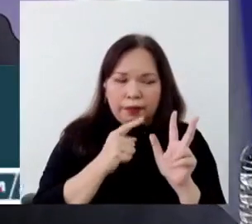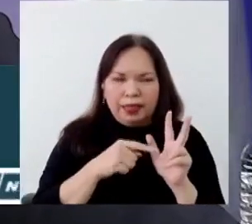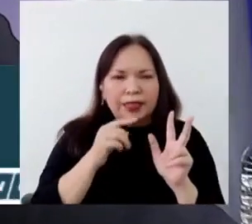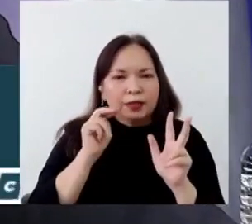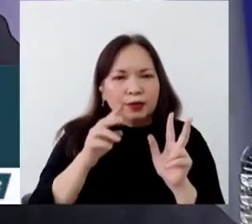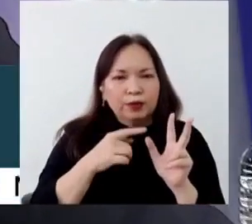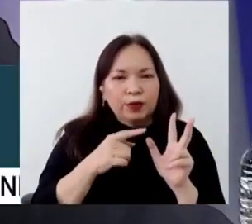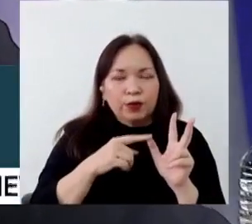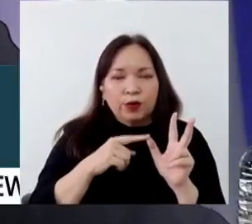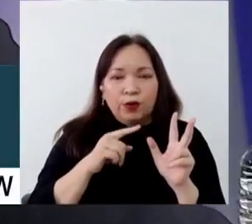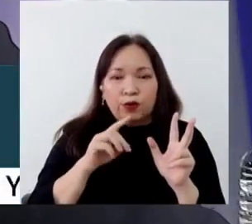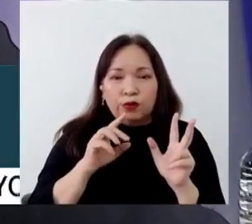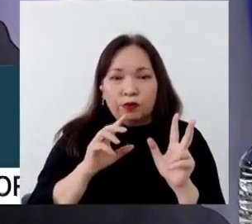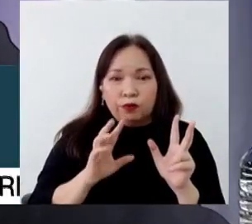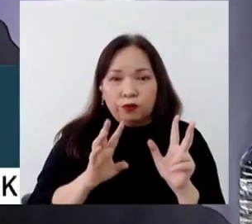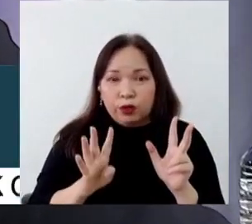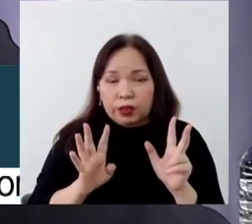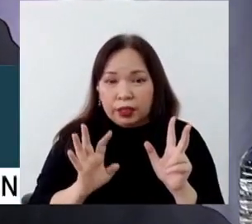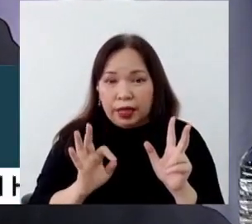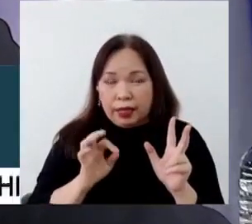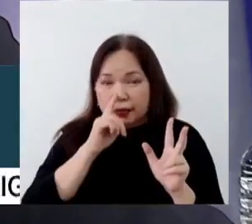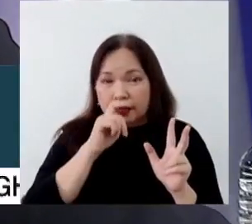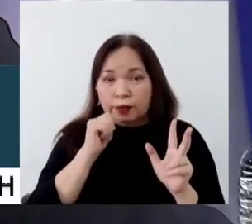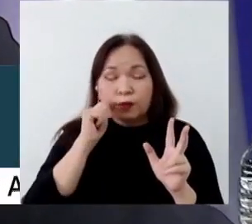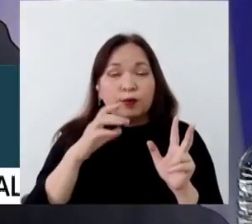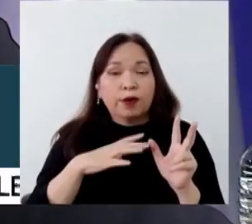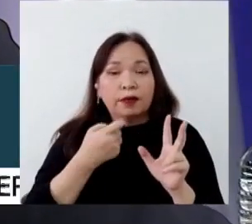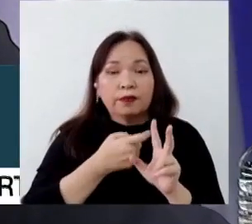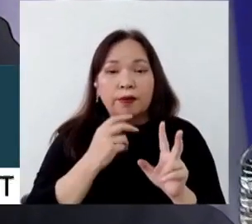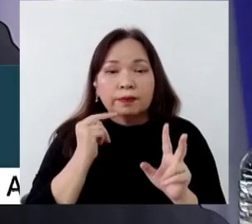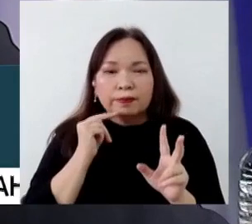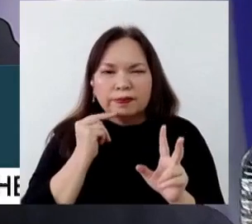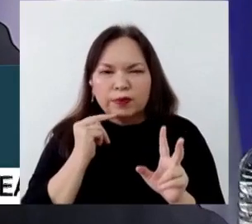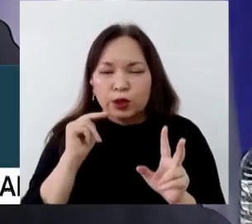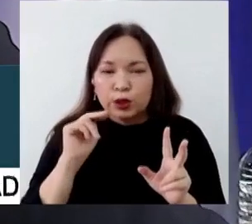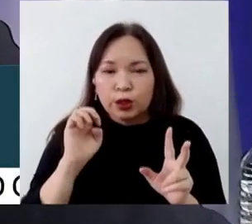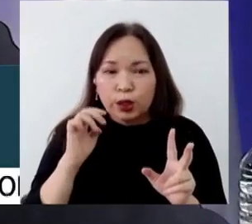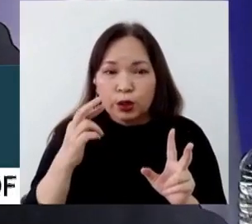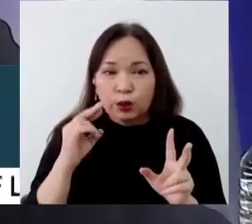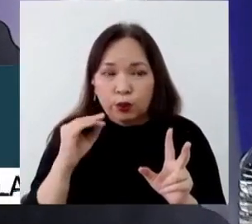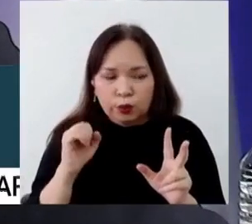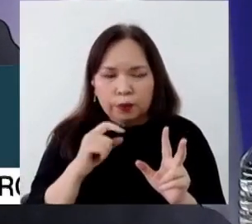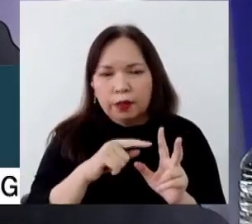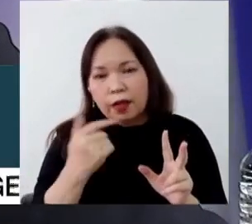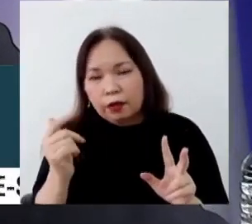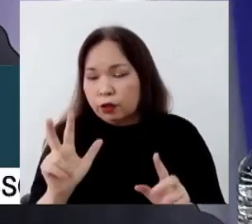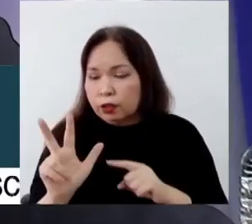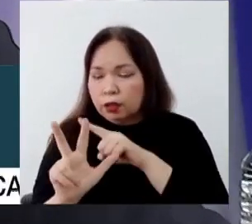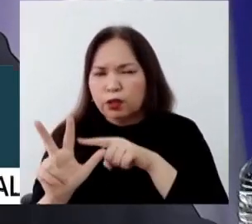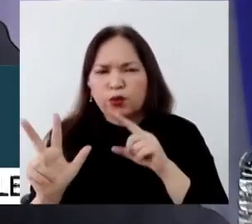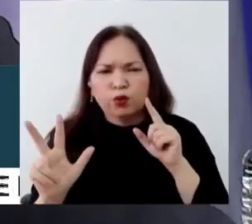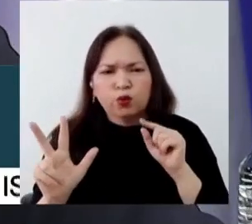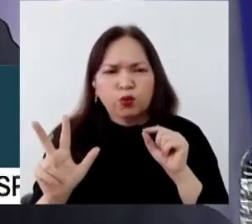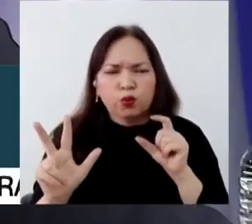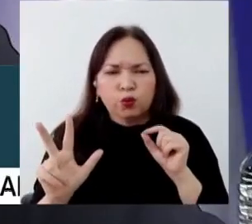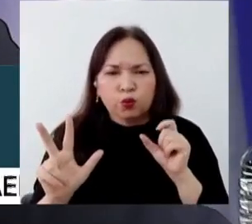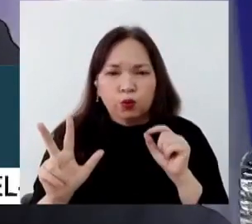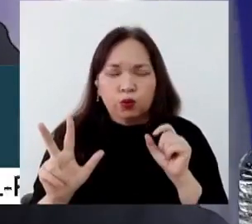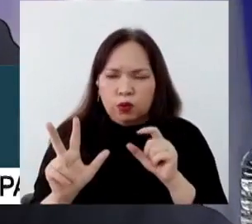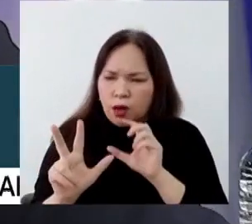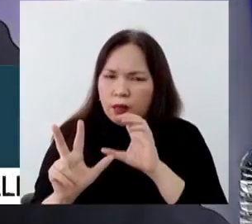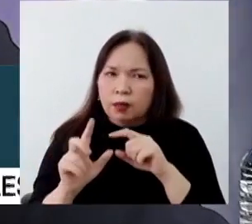49-year-old woman from Negros Occidental, and still three missing, ano po. Meron kasing family po na